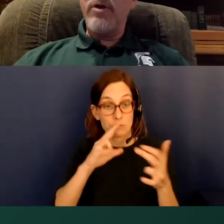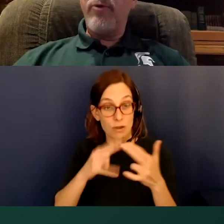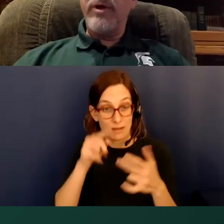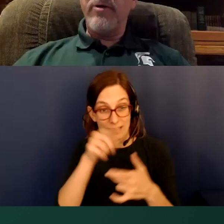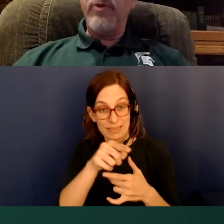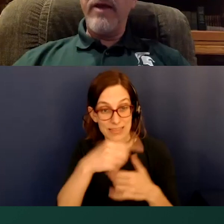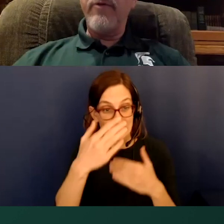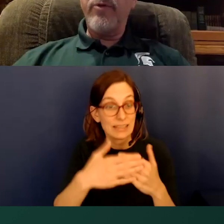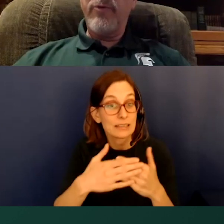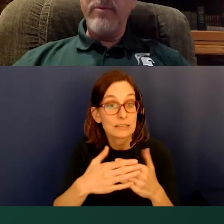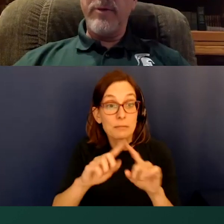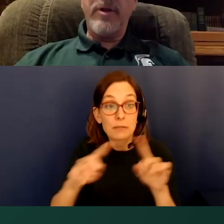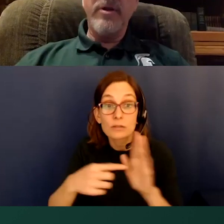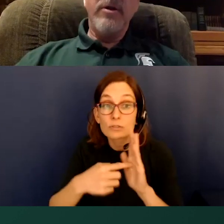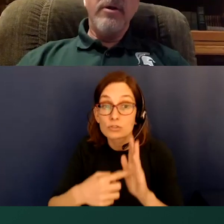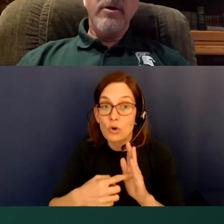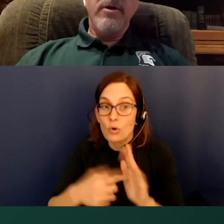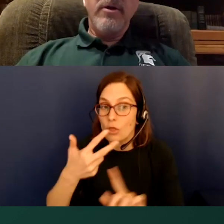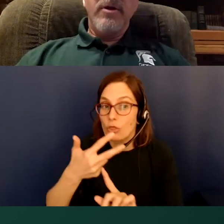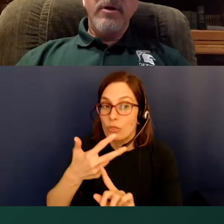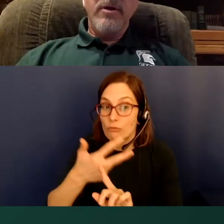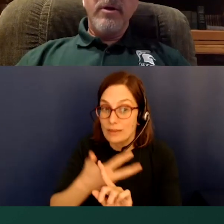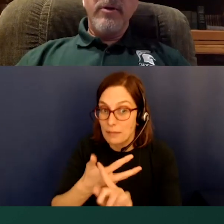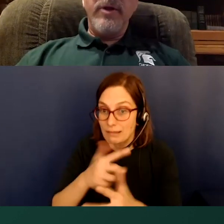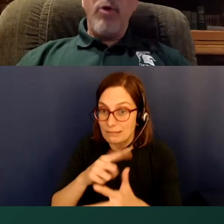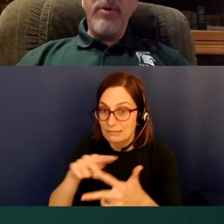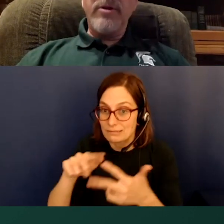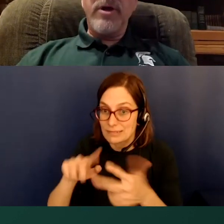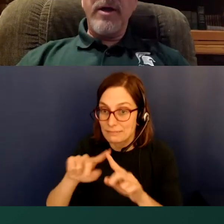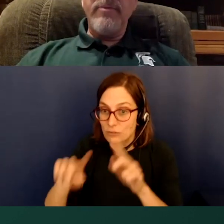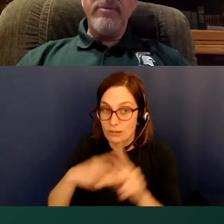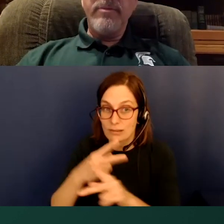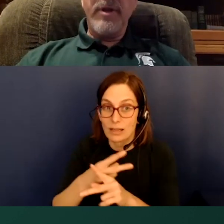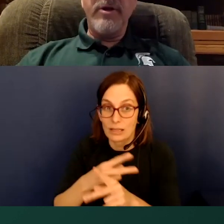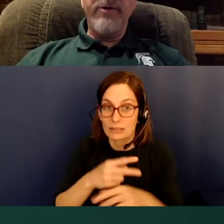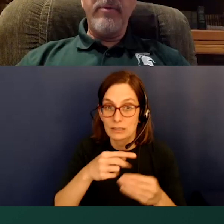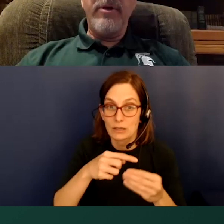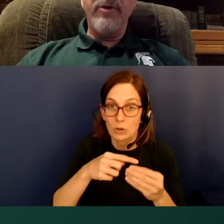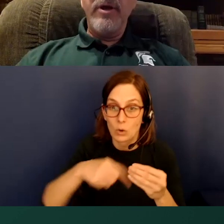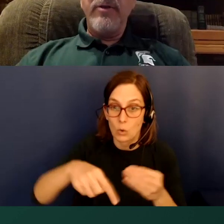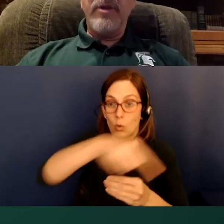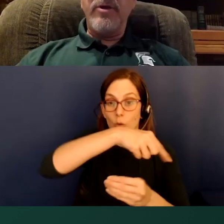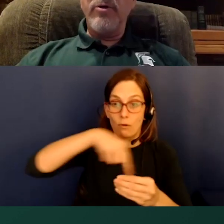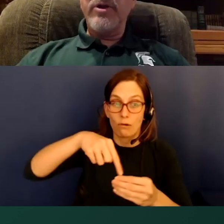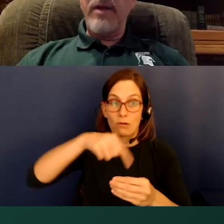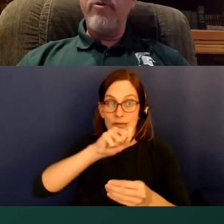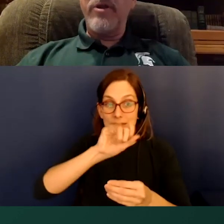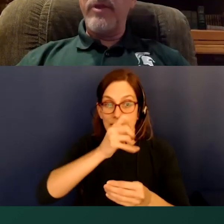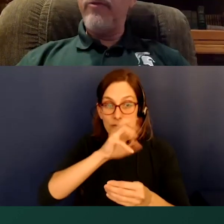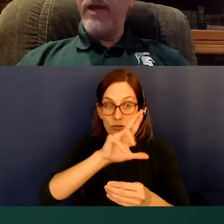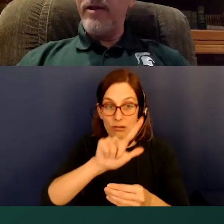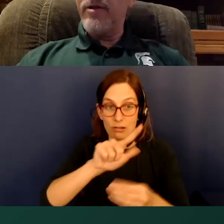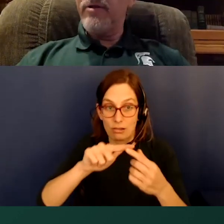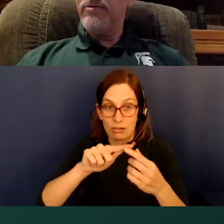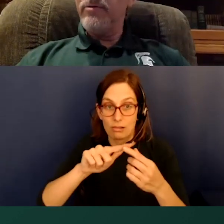now want to point out we have 3 months. The orbital time, the sidereal month, the synodic time, which is